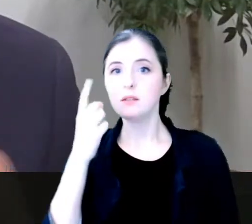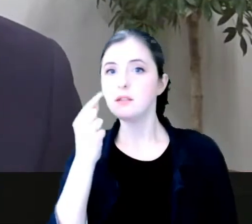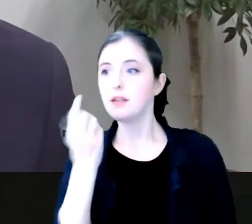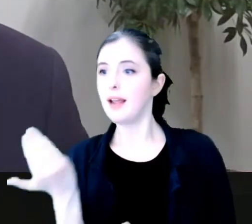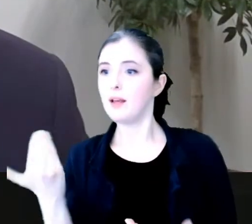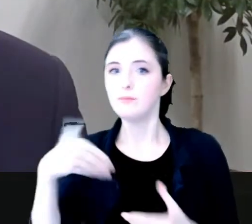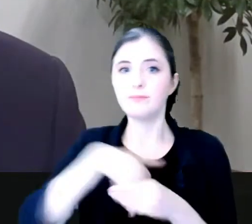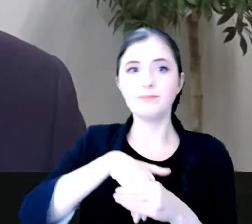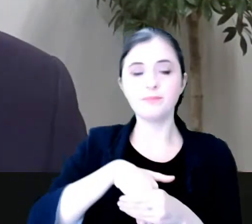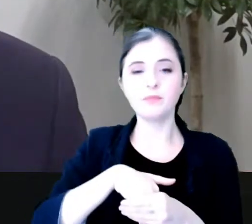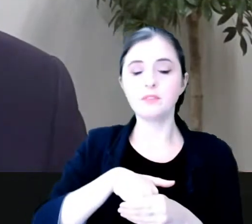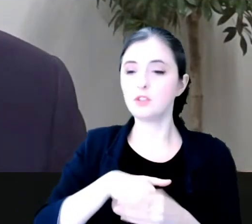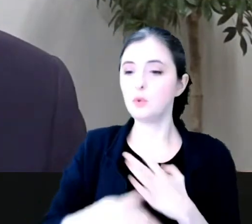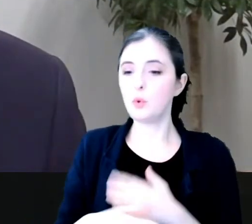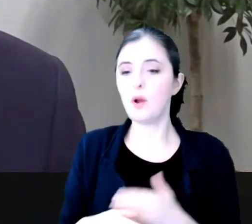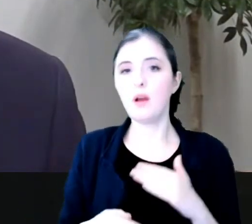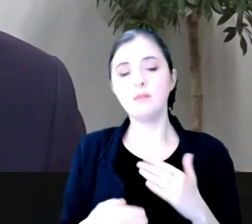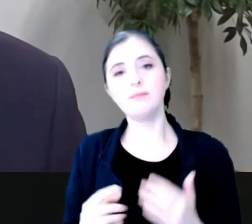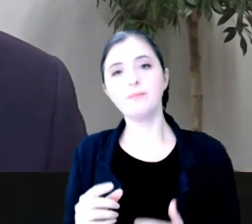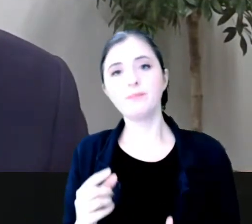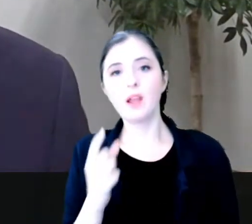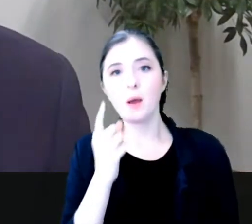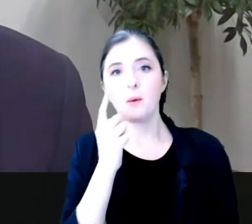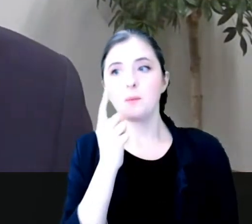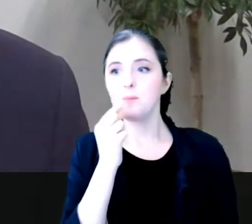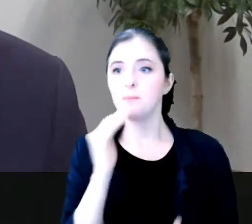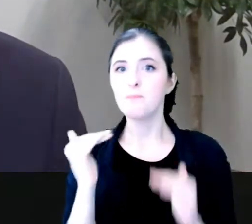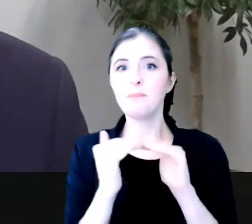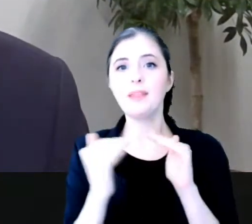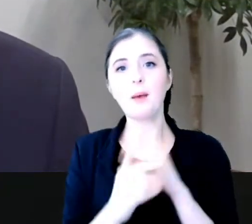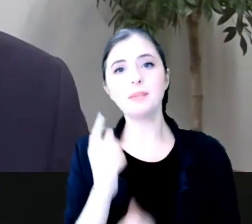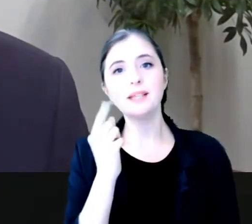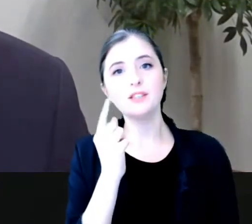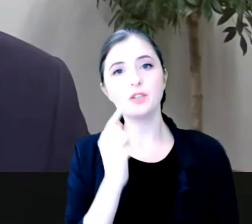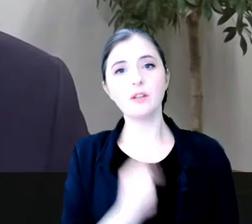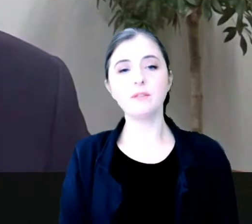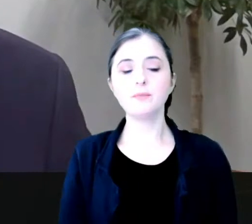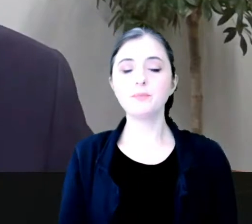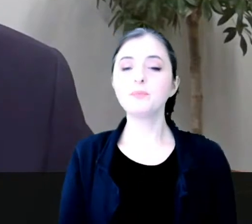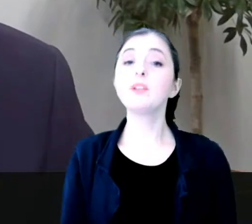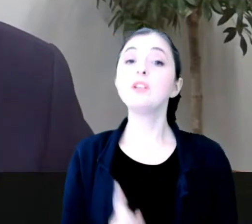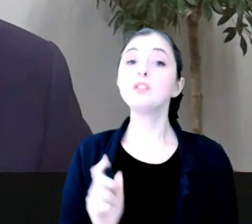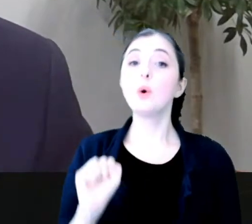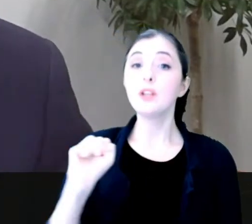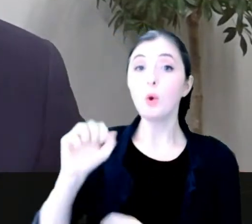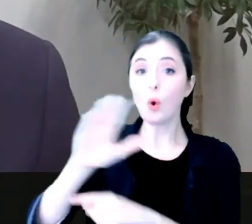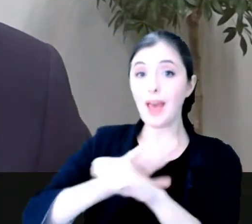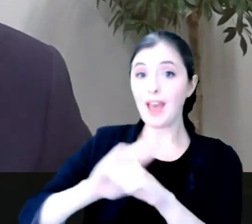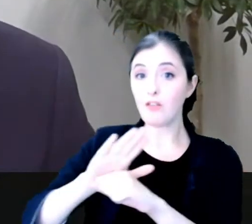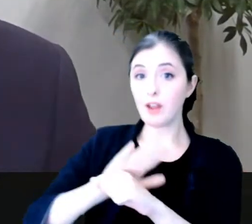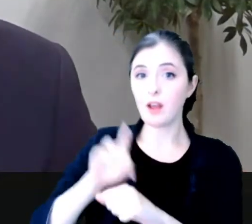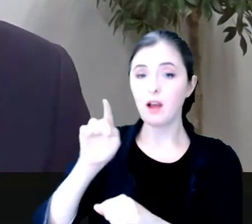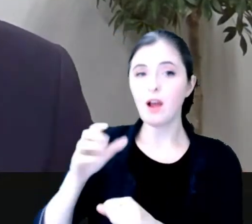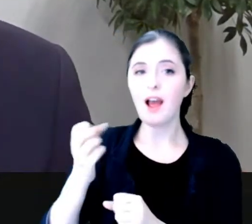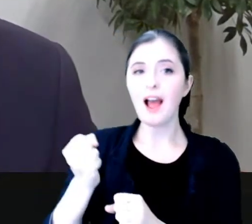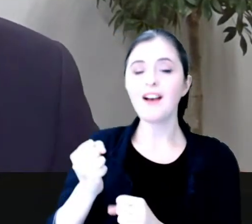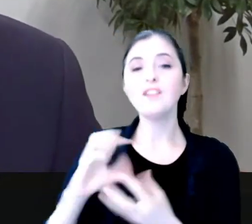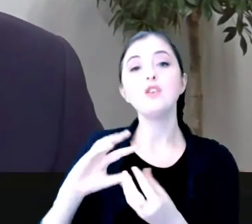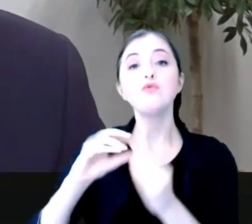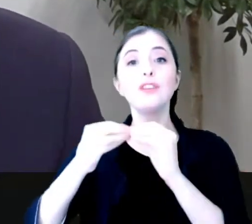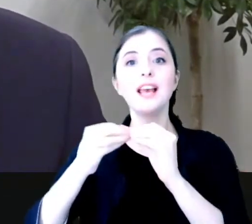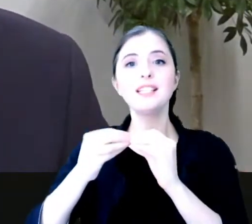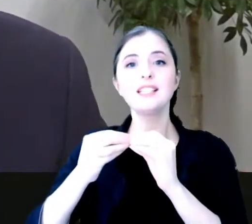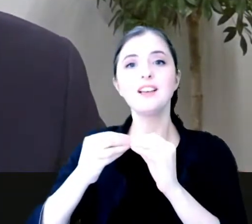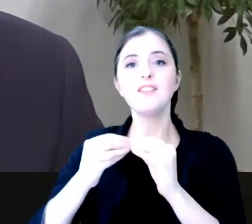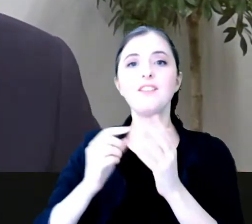fulfilling their potential. So one of the things that we're doing in your part of London is something called creative enterprise zones, but also one of the